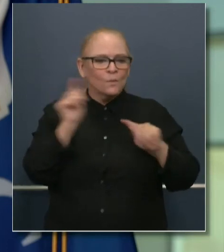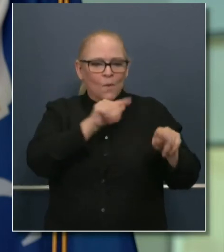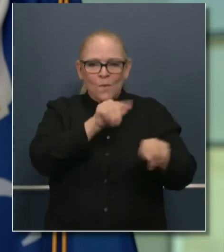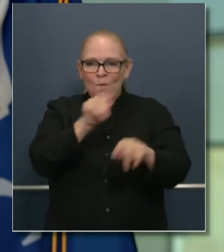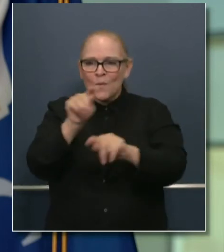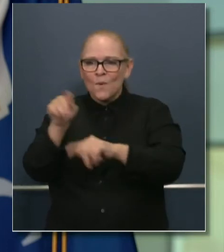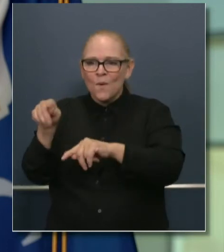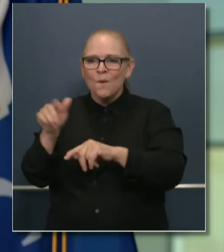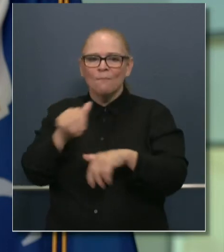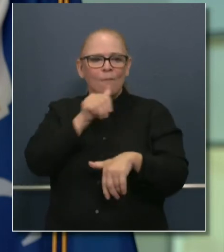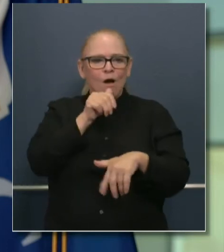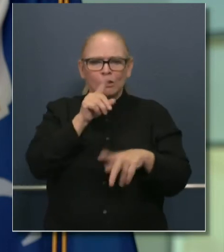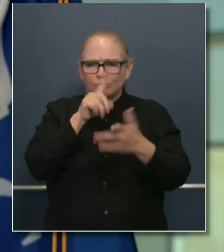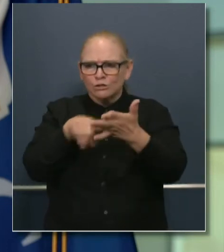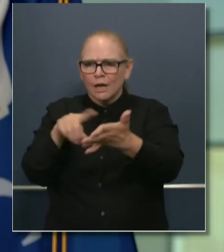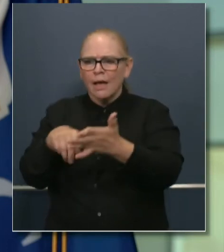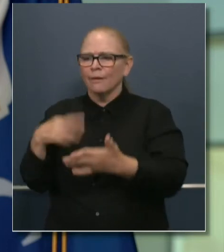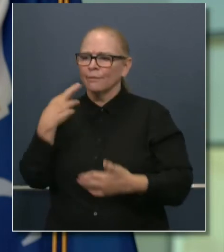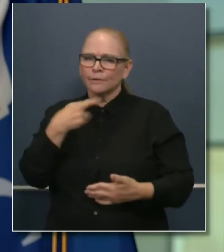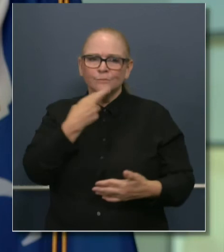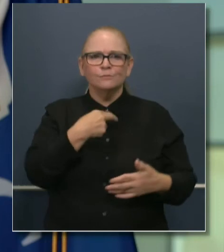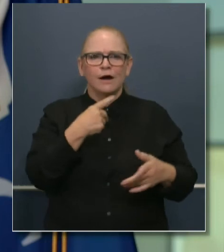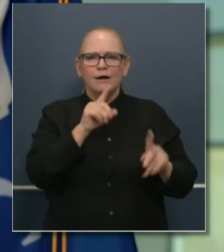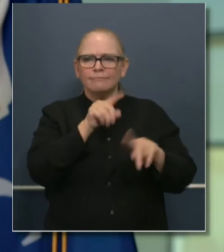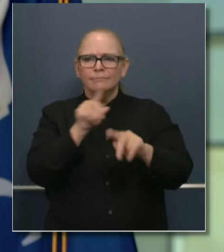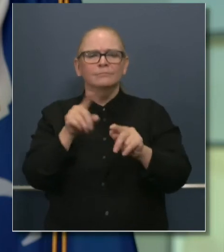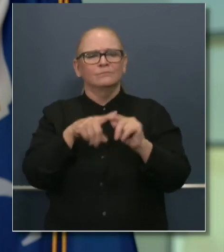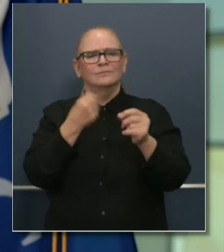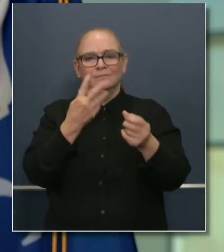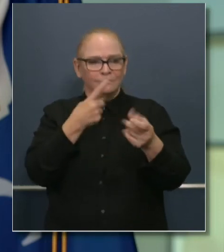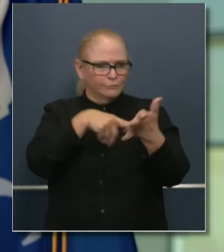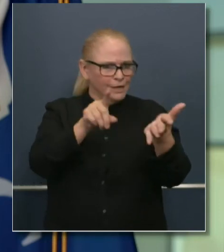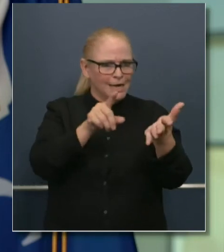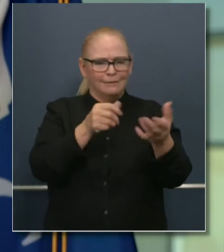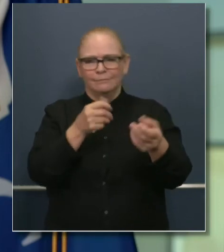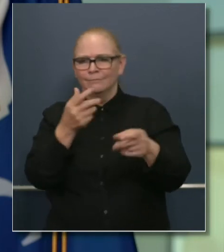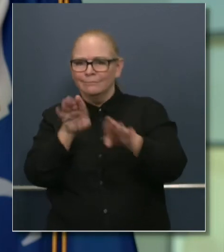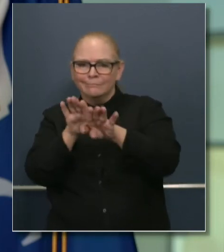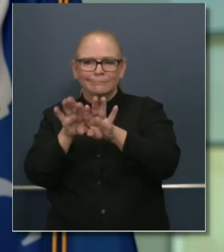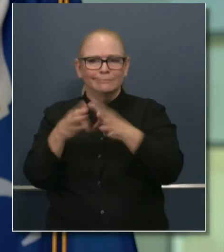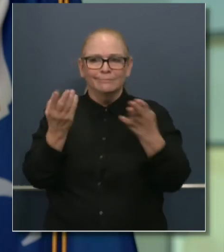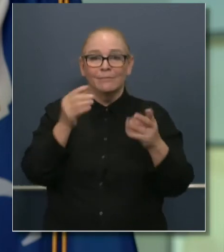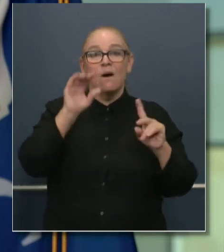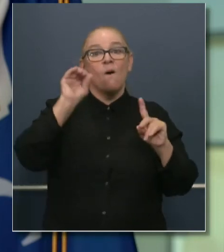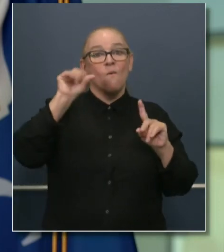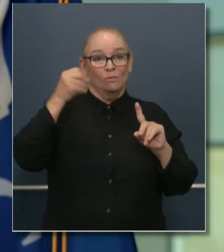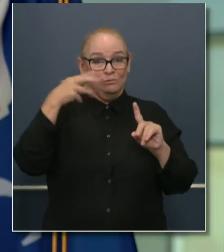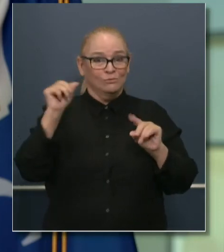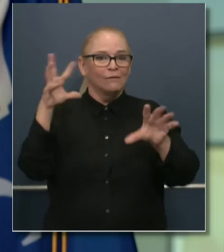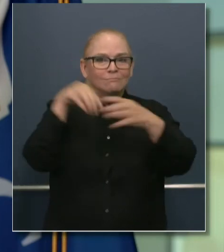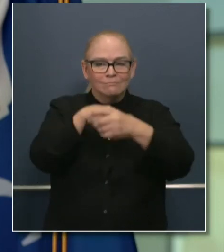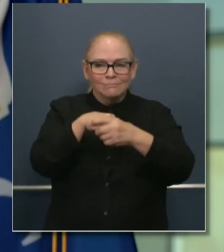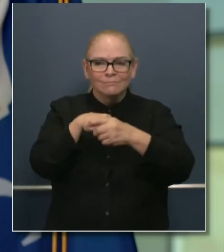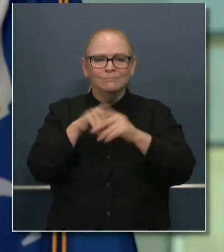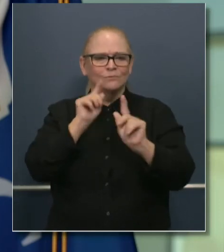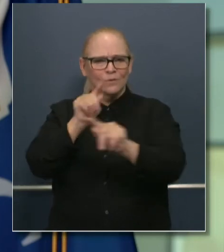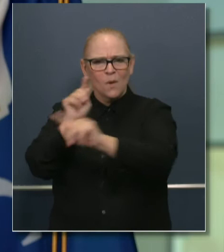and restaurants, and thousands of in-person visits. OSHA has been out in tens of thousands